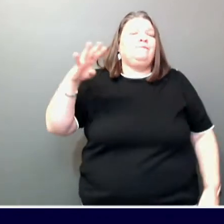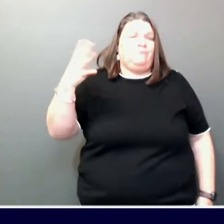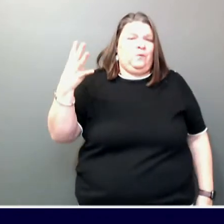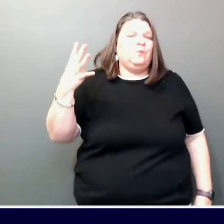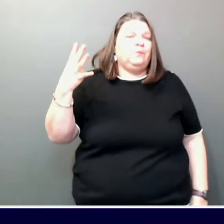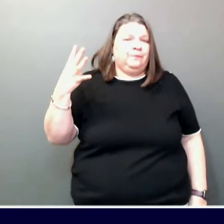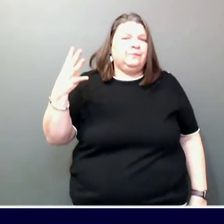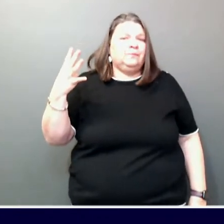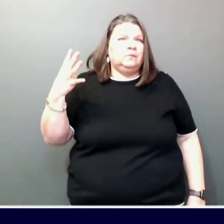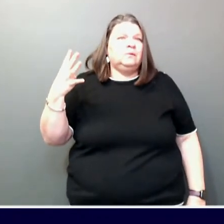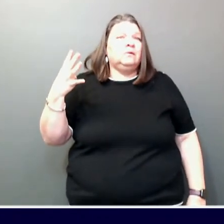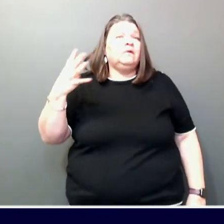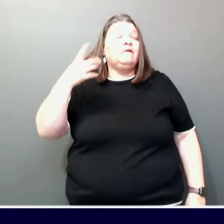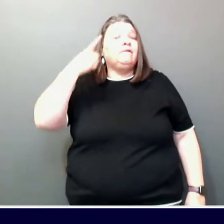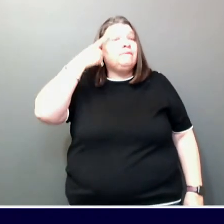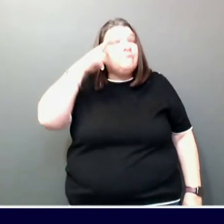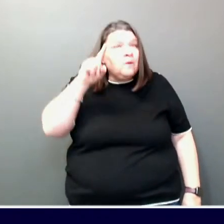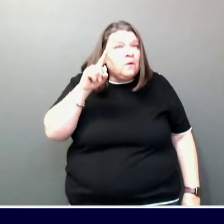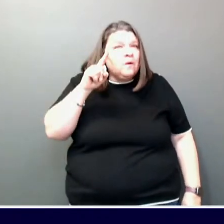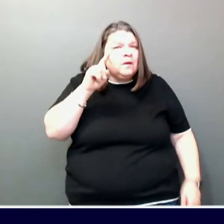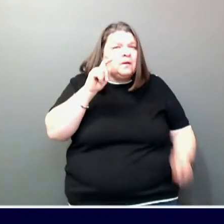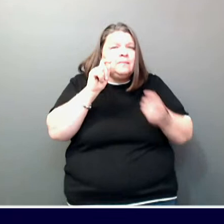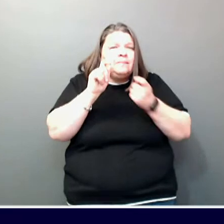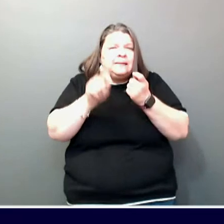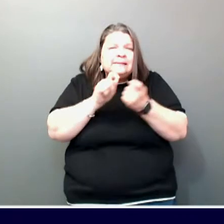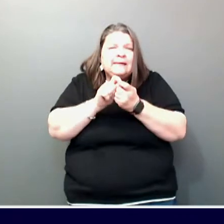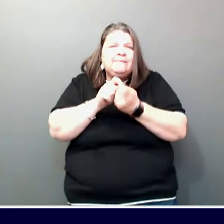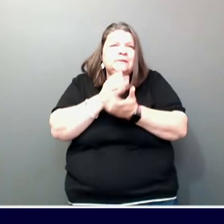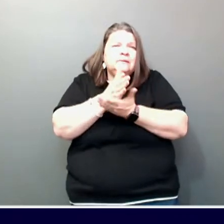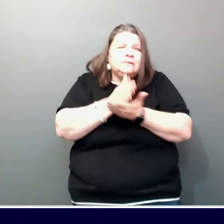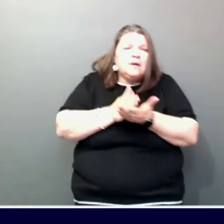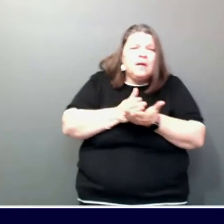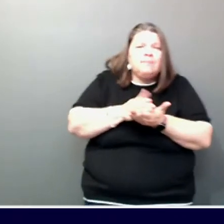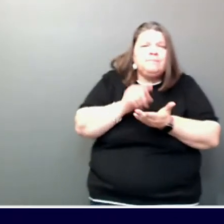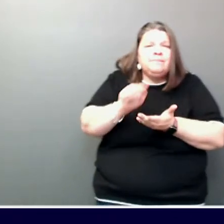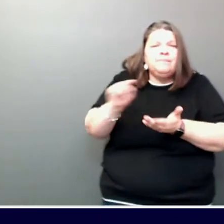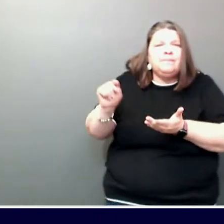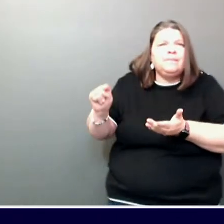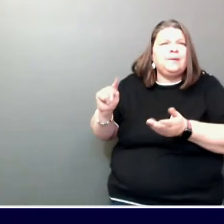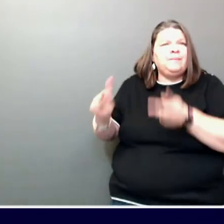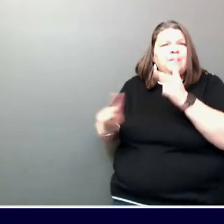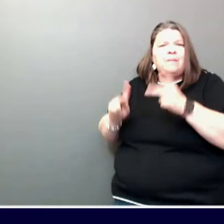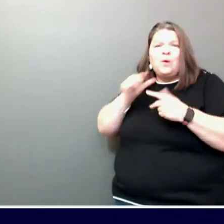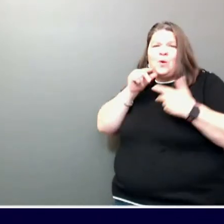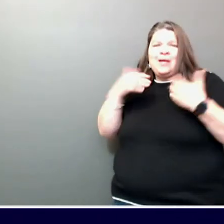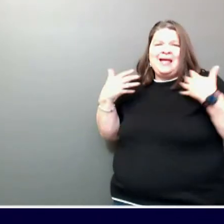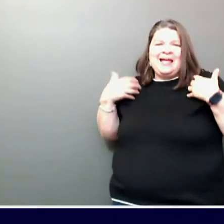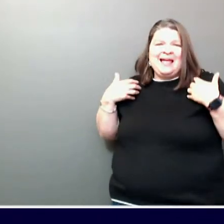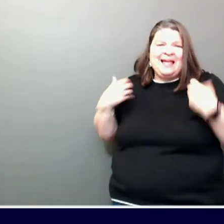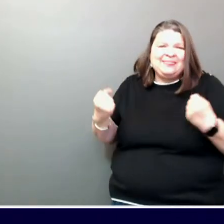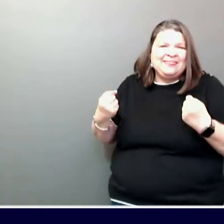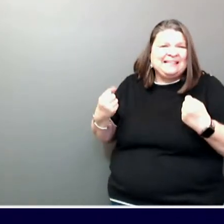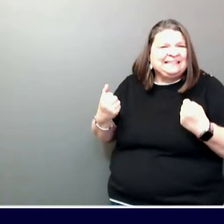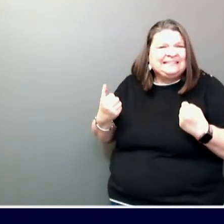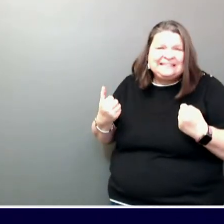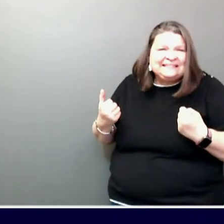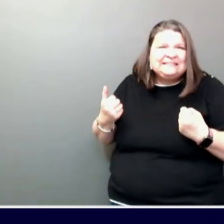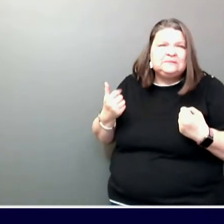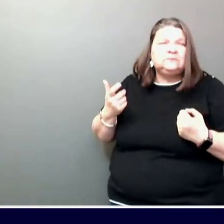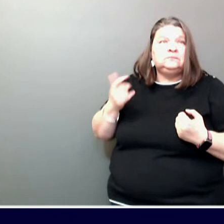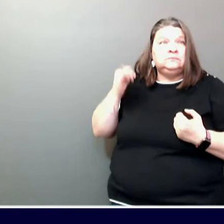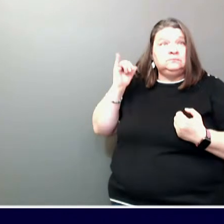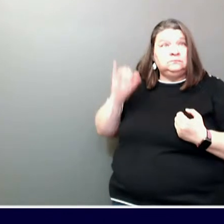immune compromise isn't something that's needed. They are, of course, always monitoring those data. But if you're somebody who is